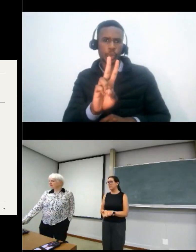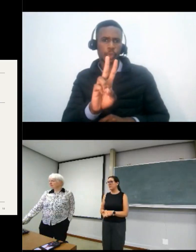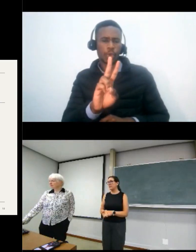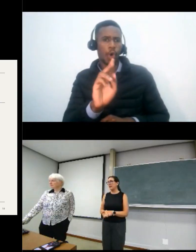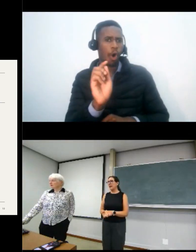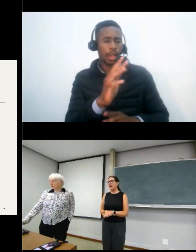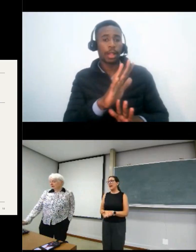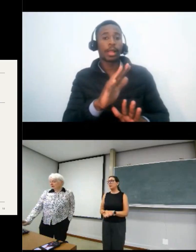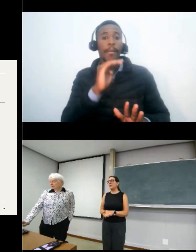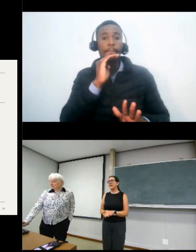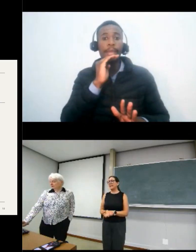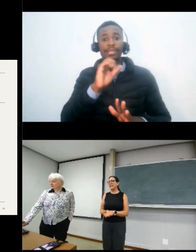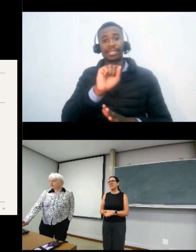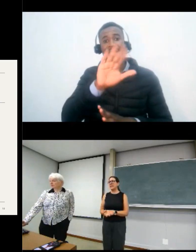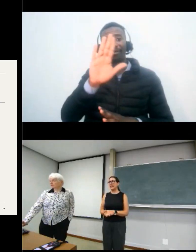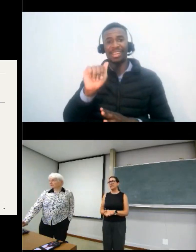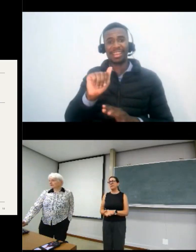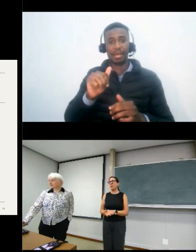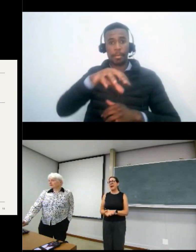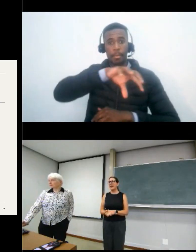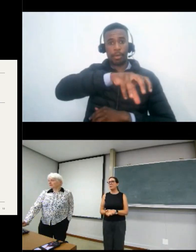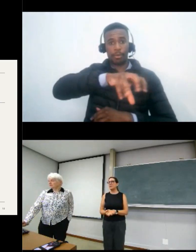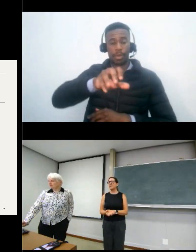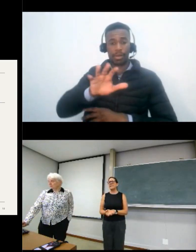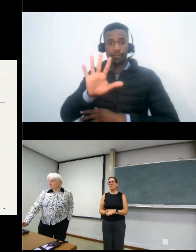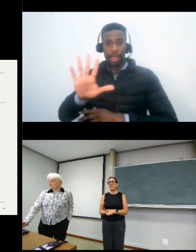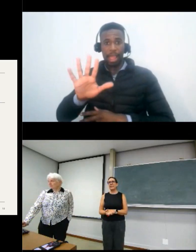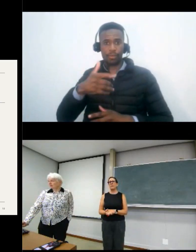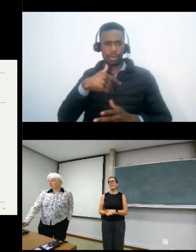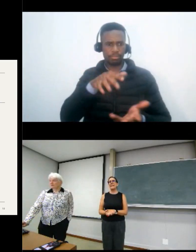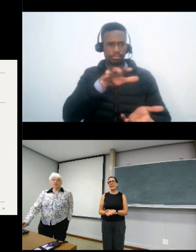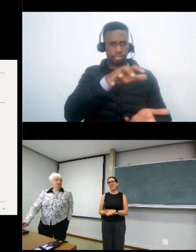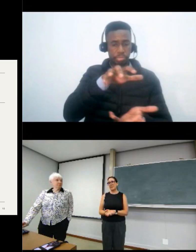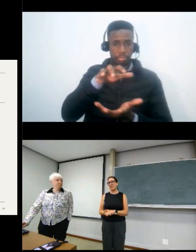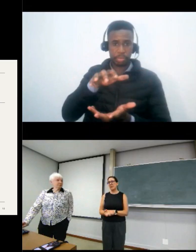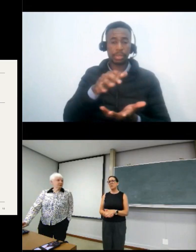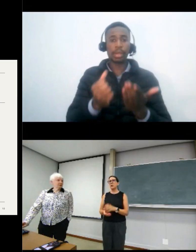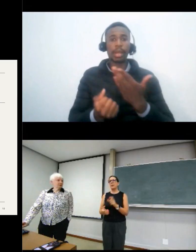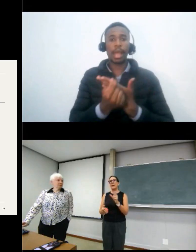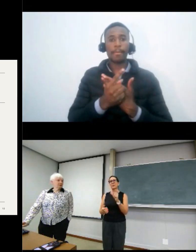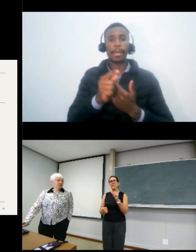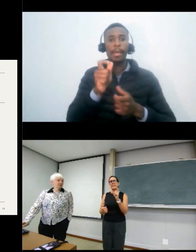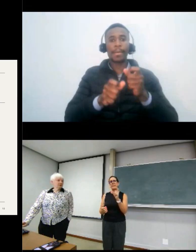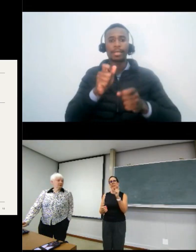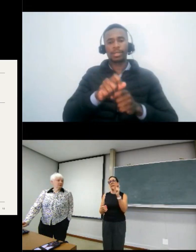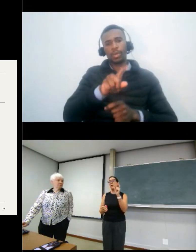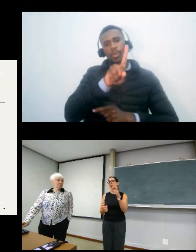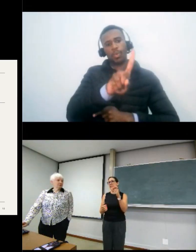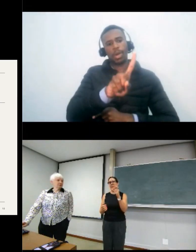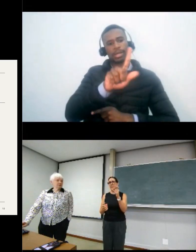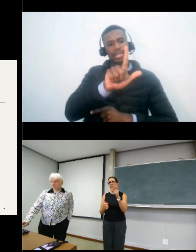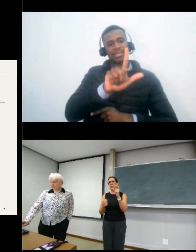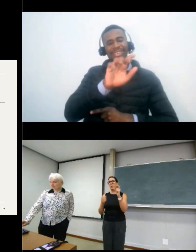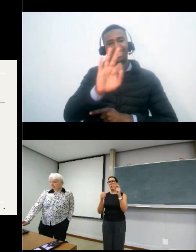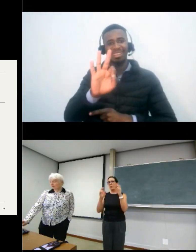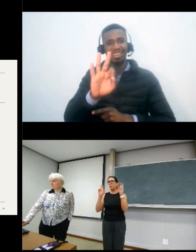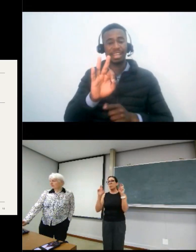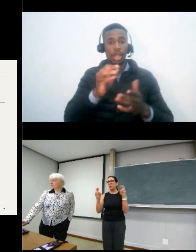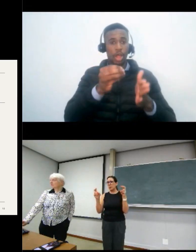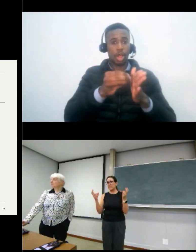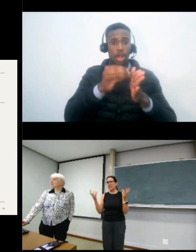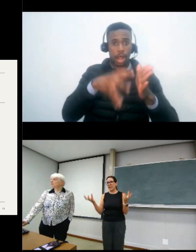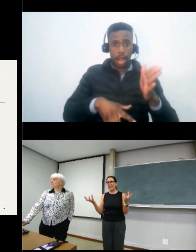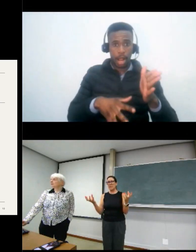African provinces. And we collected data for 173 lemmas. So 173 concepts